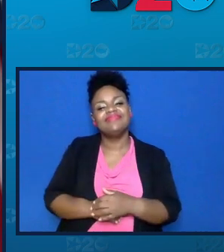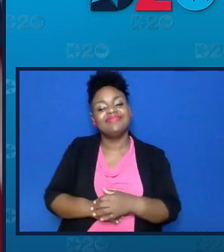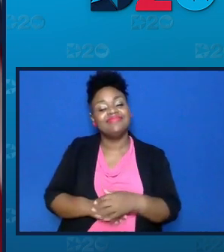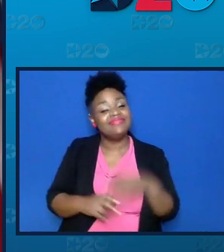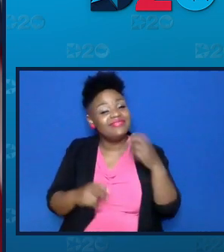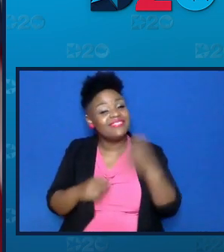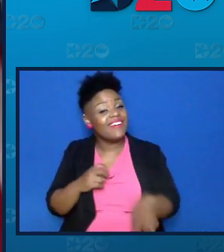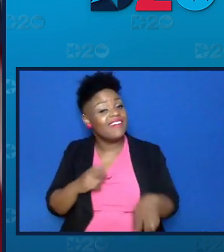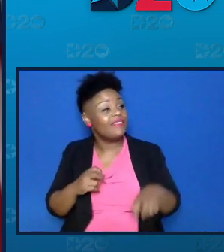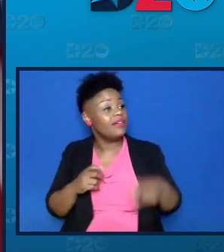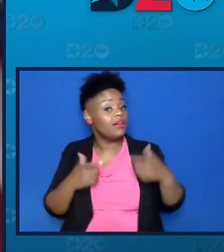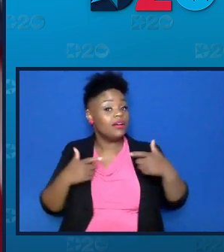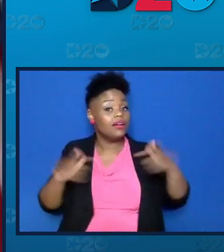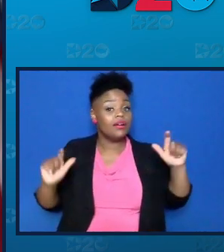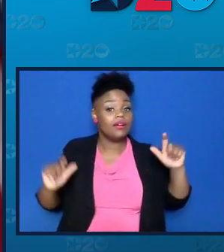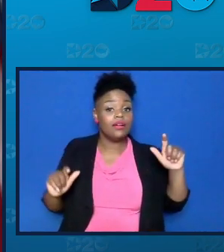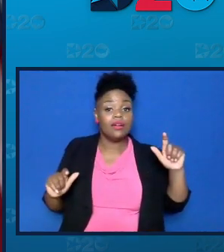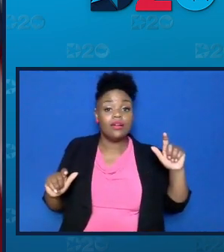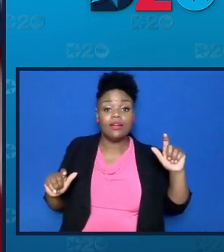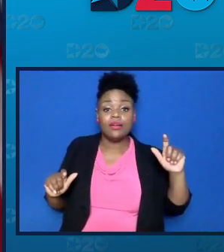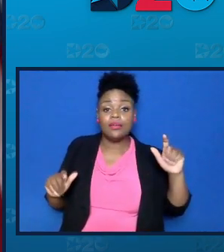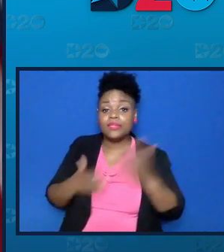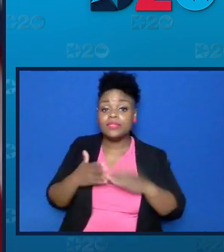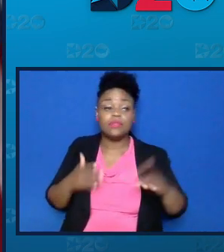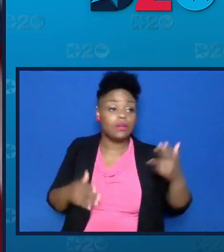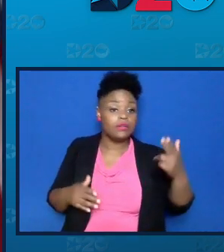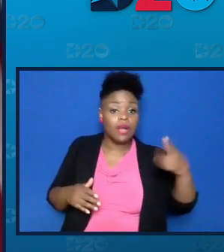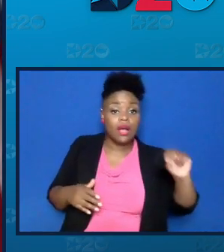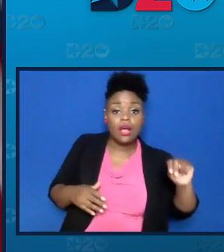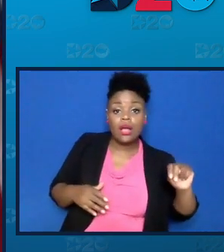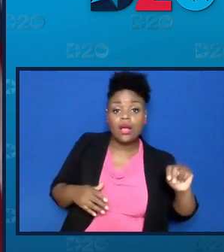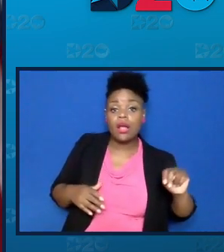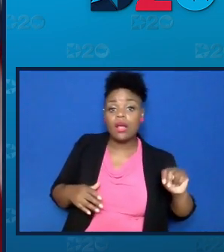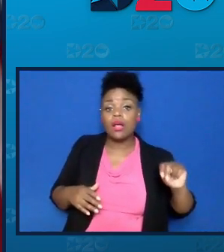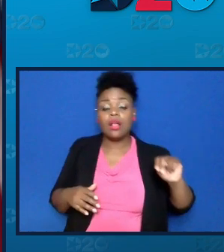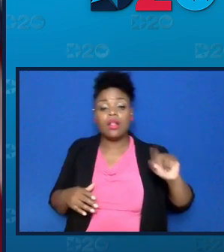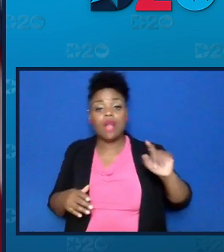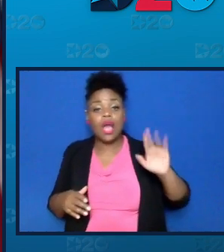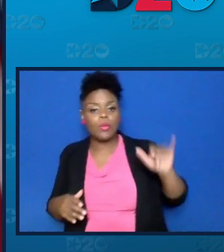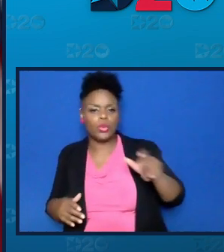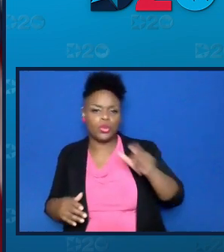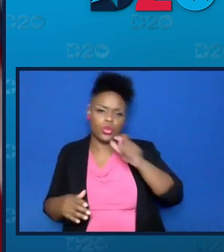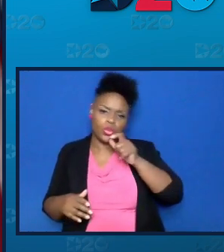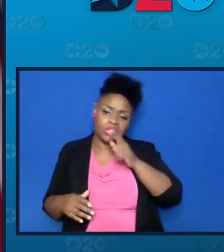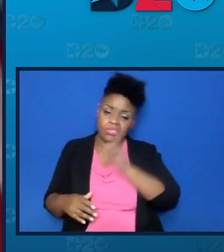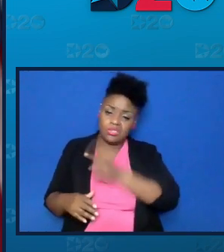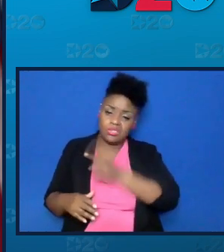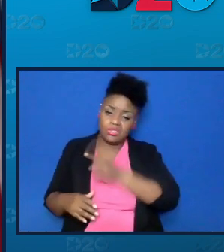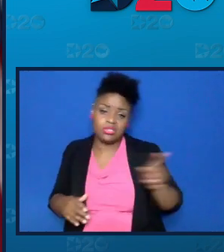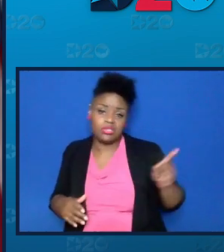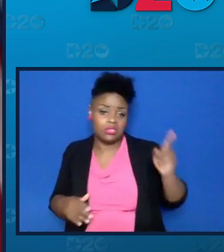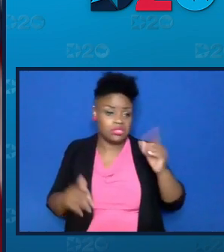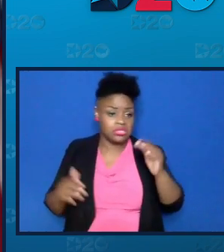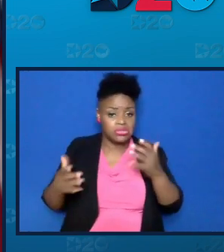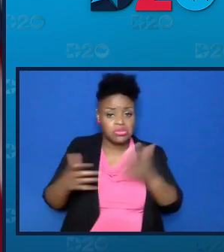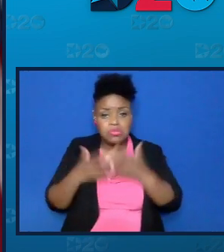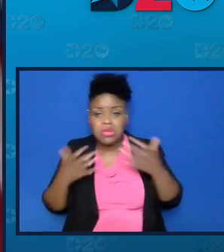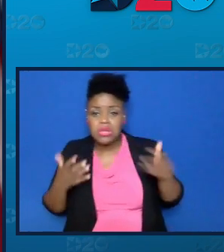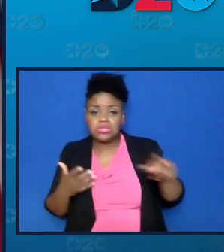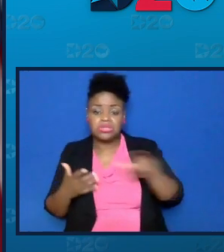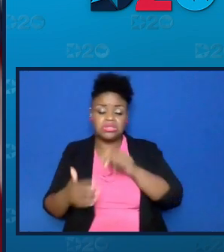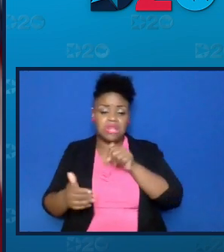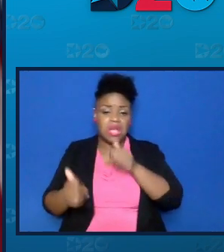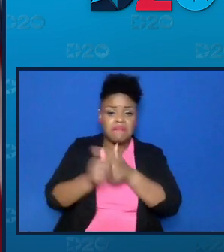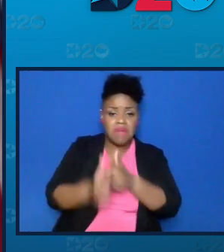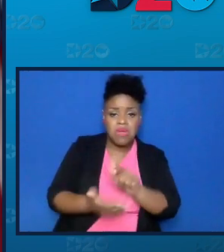lobby. No one's been tougher in calling out the current administration for its extremism, its failure to follow the law,